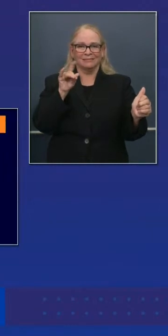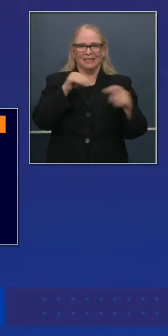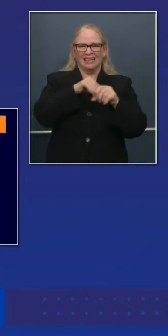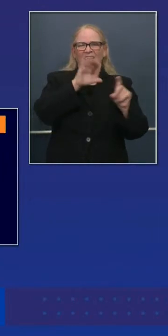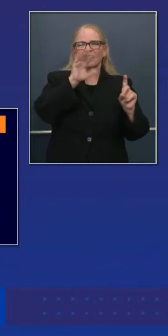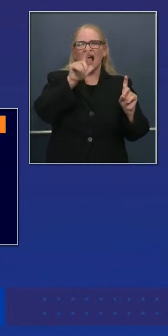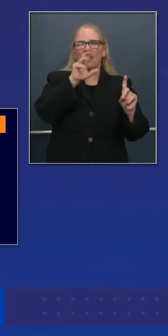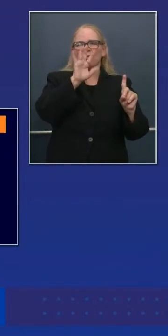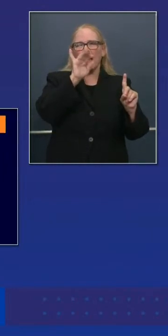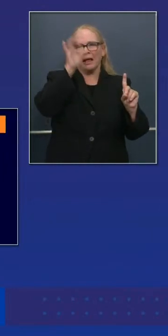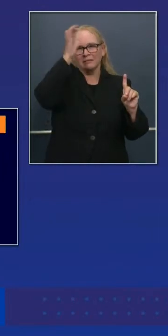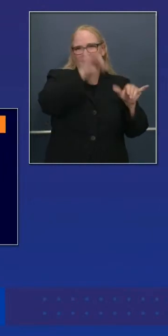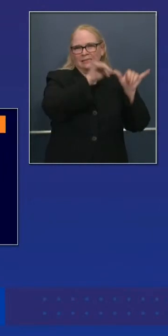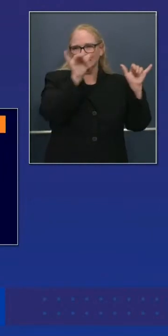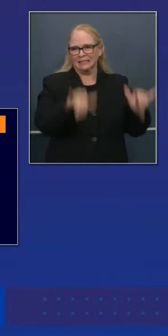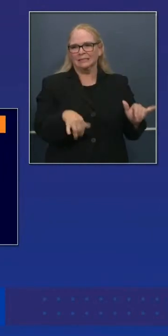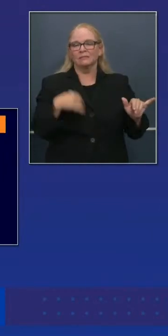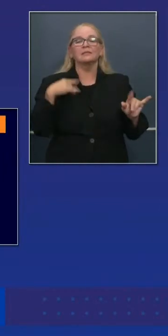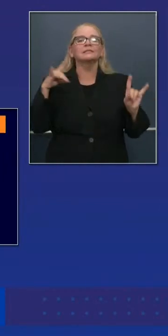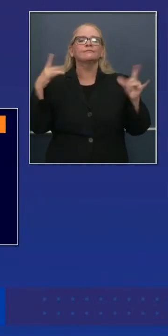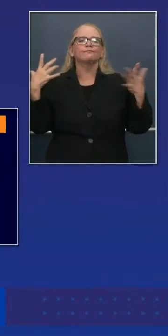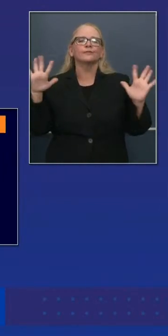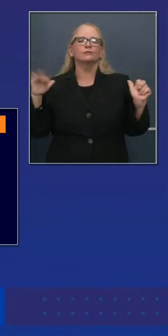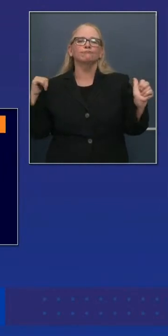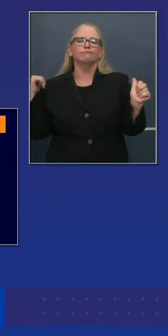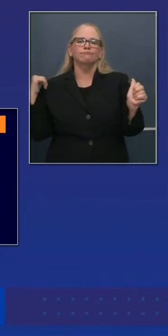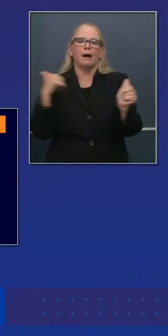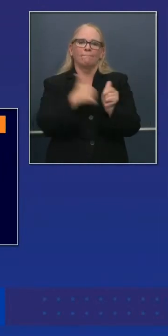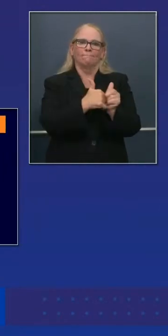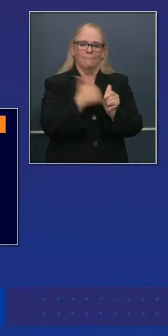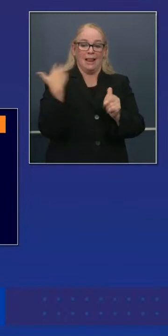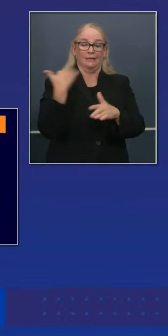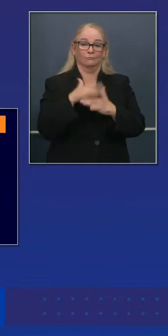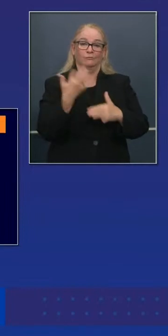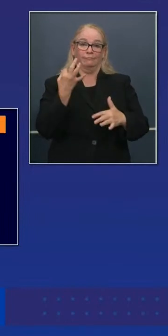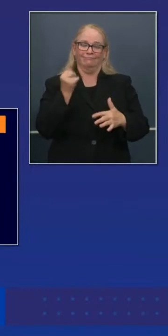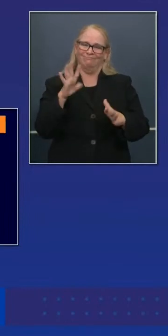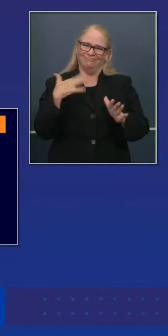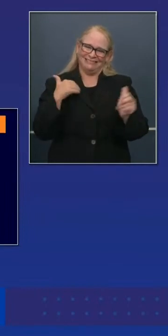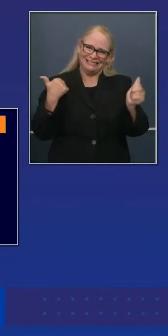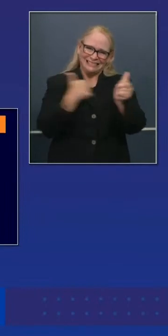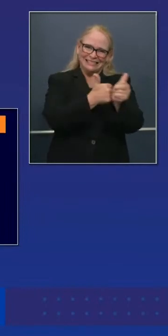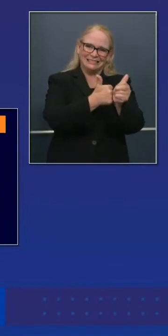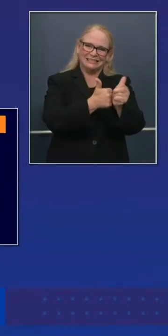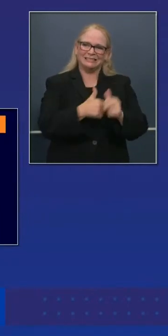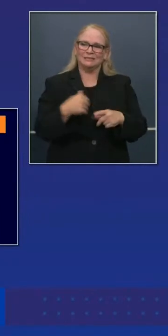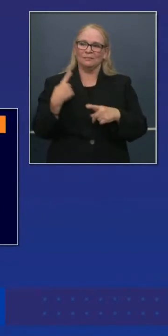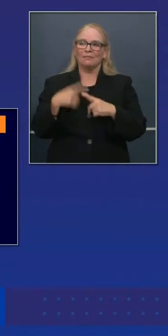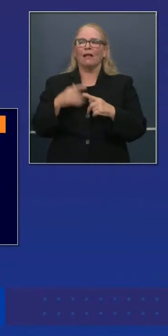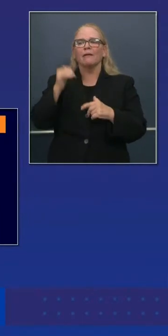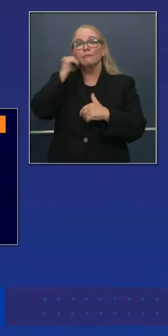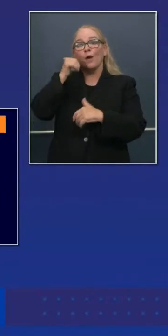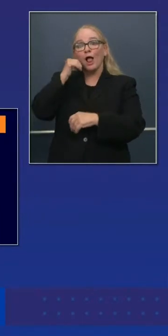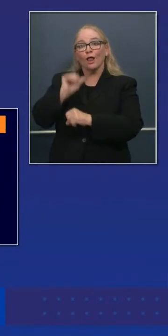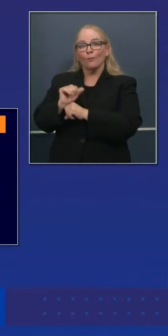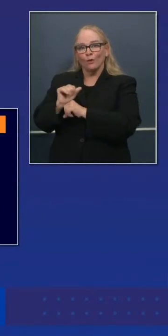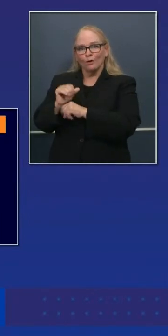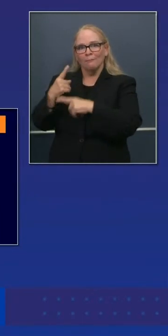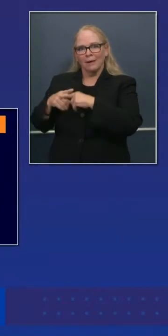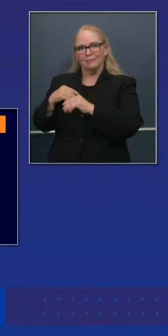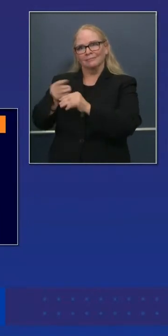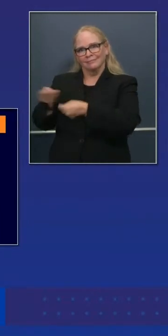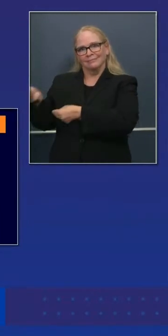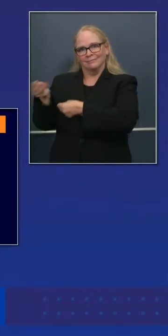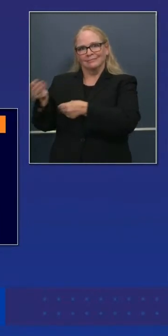cases over the weekend, as well as do all of the normal weekend work to ensure that we ended the weekend with really